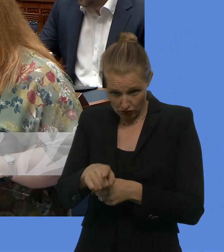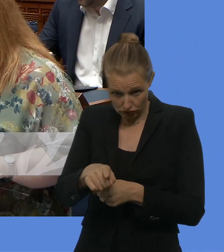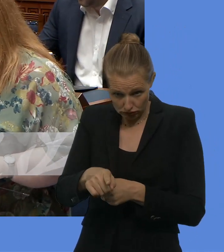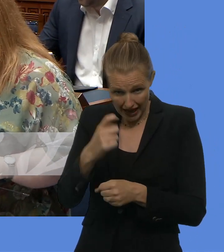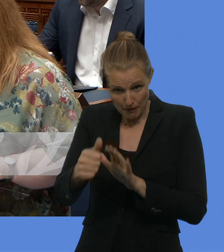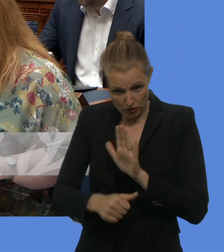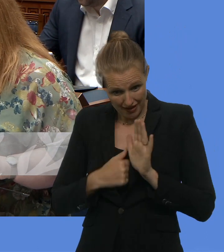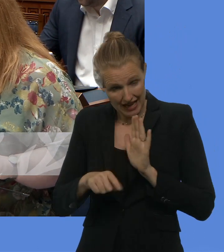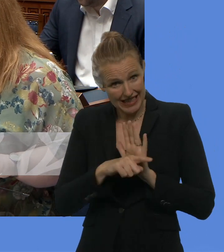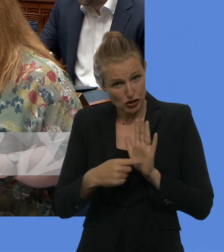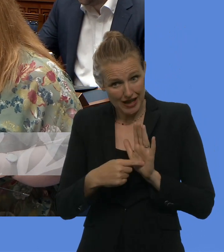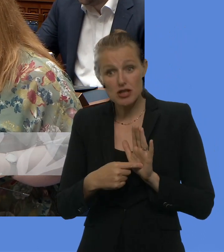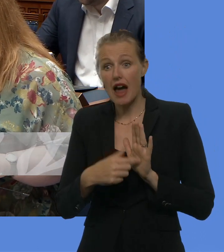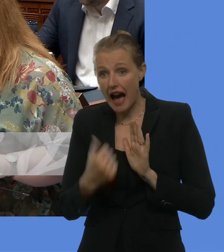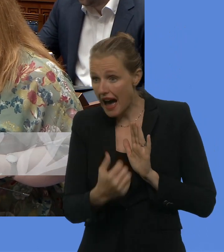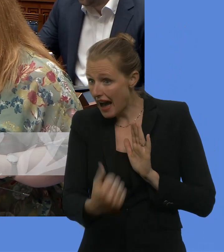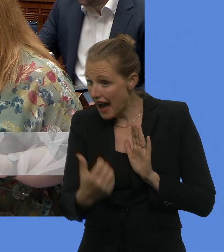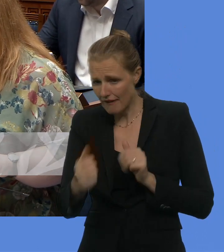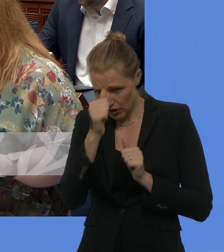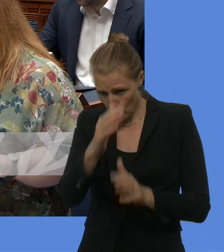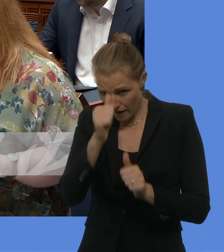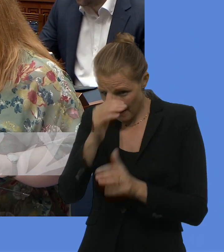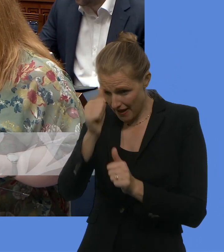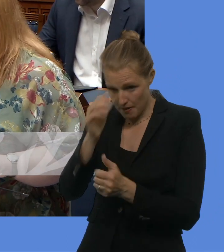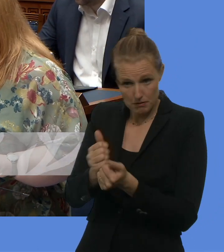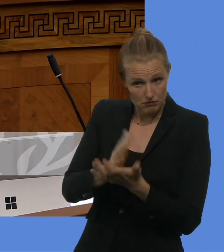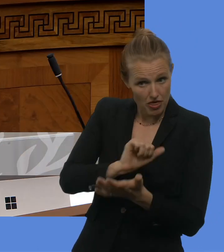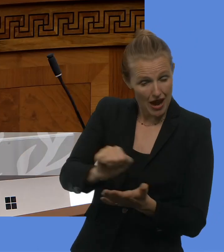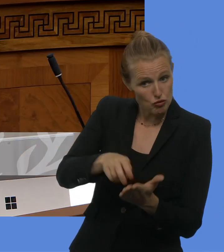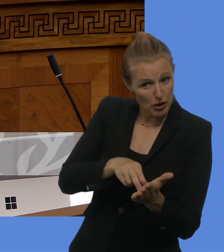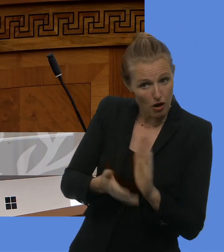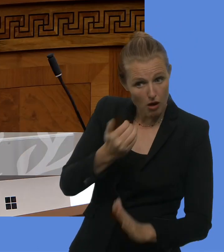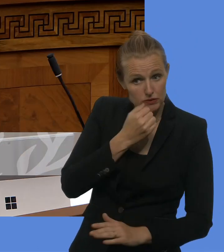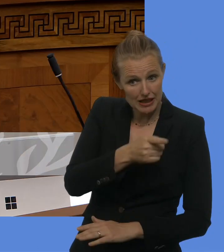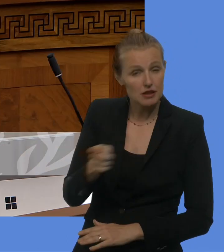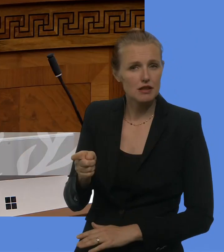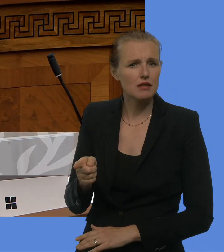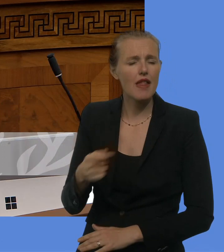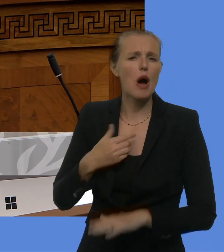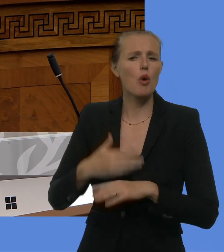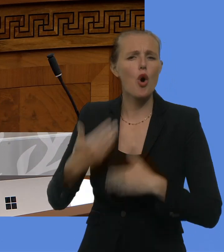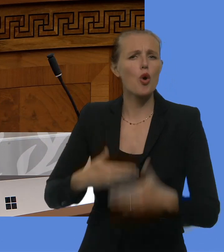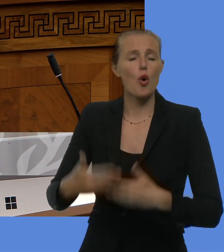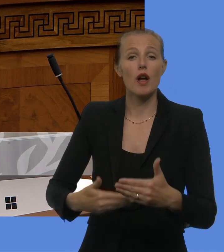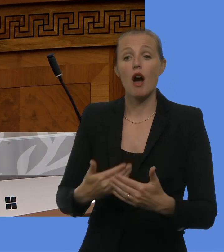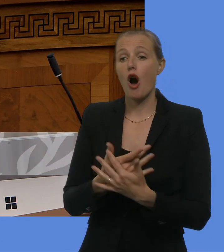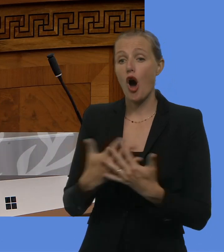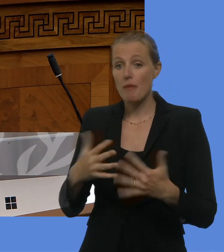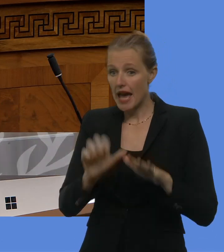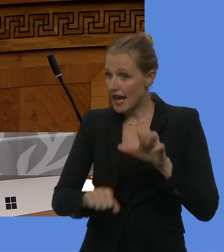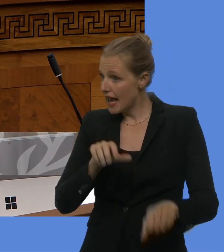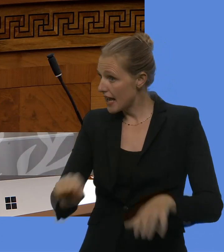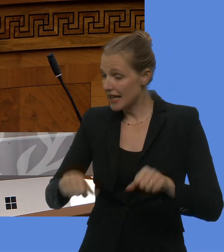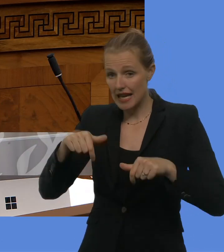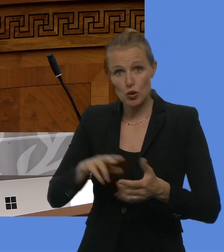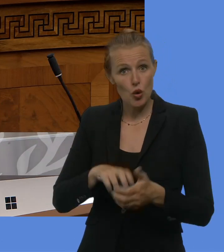notifying the individuals concerned and ensuring their records are updated. This work is ongoing. Although the number of cases that have been identified in Northern